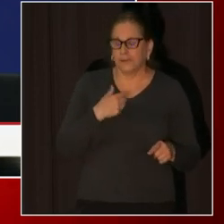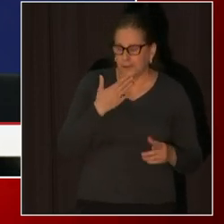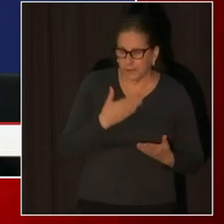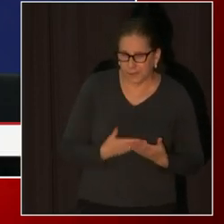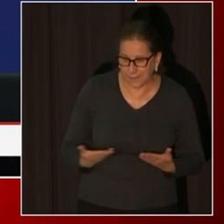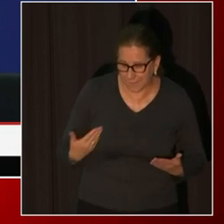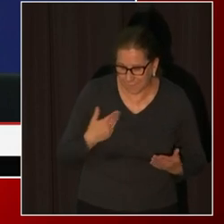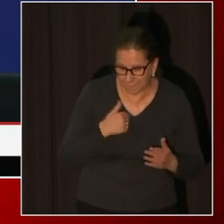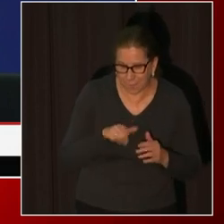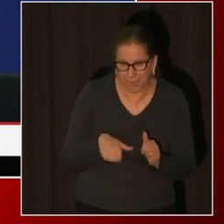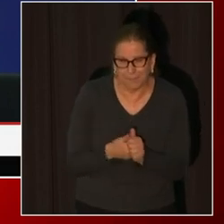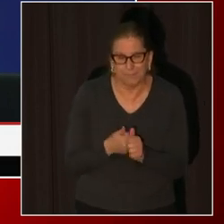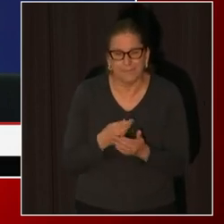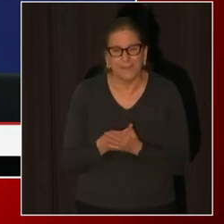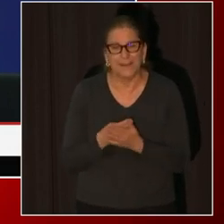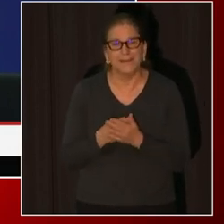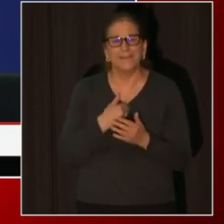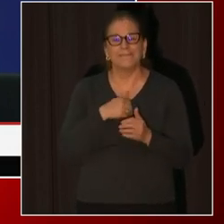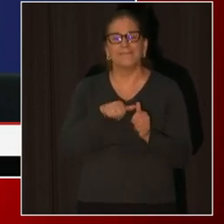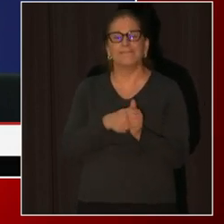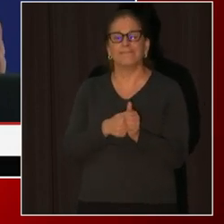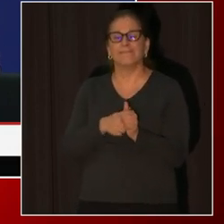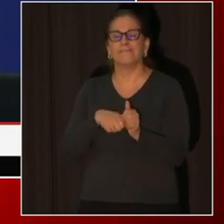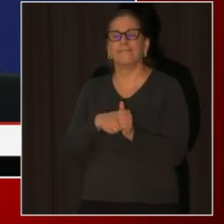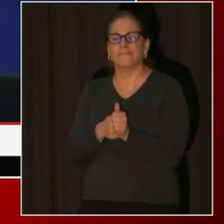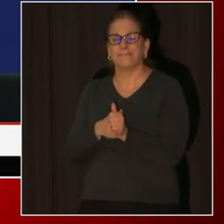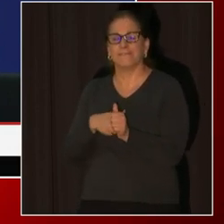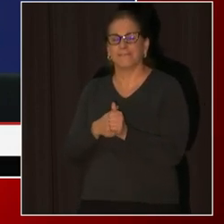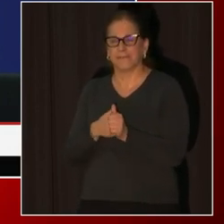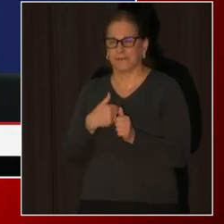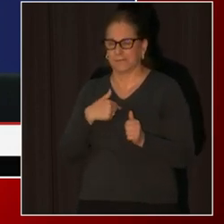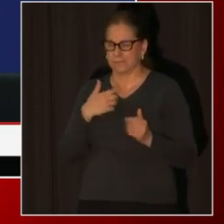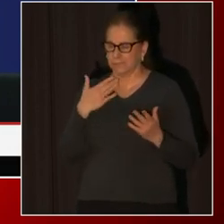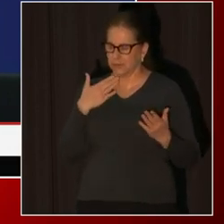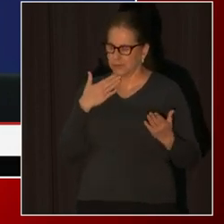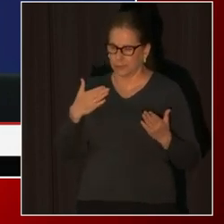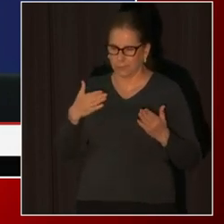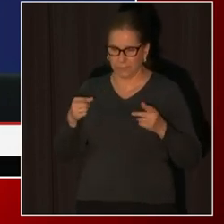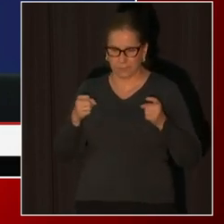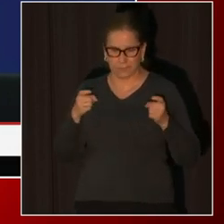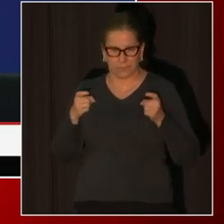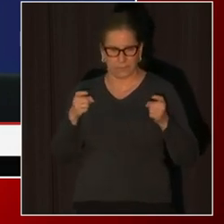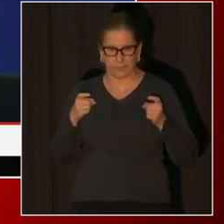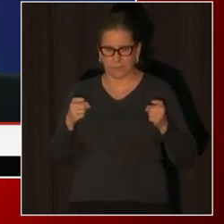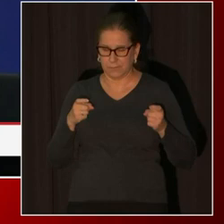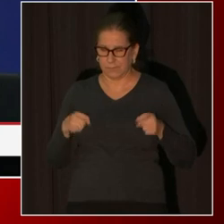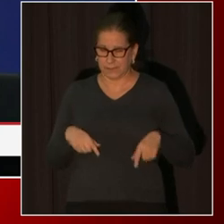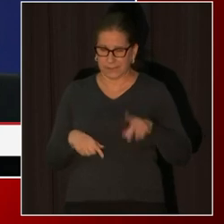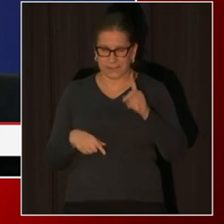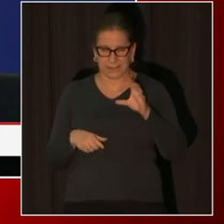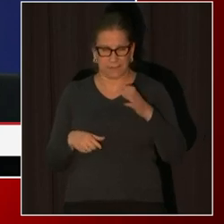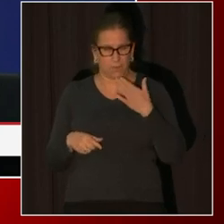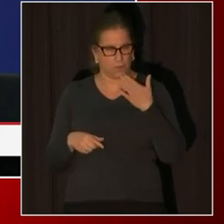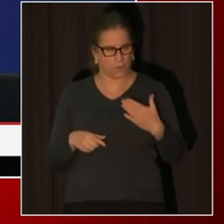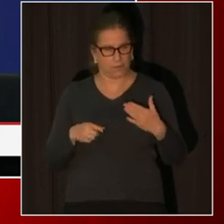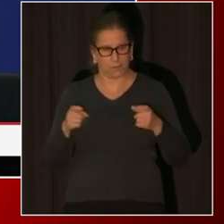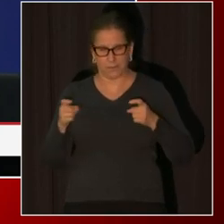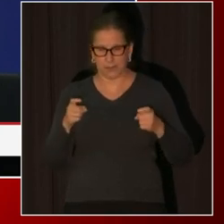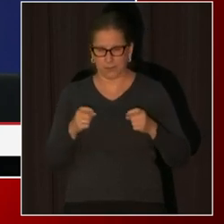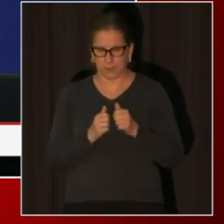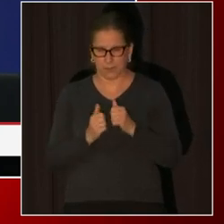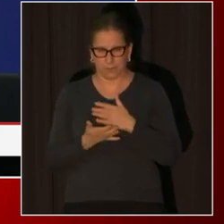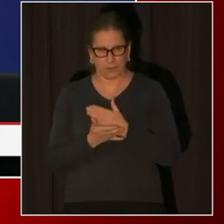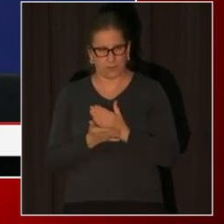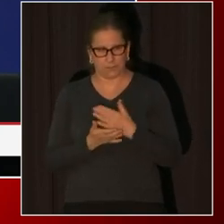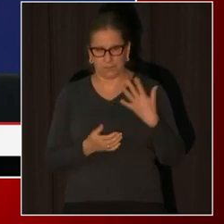managed city does. So I would say, you know, in the certification of this budget and looking at how we used reserves, how we used the federal funds